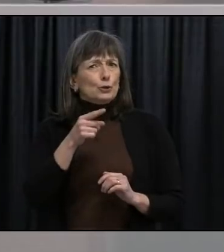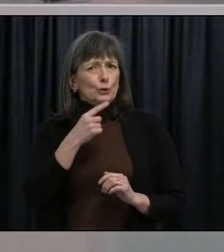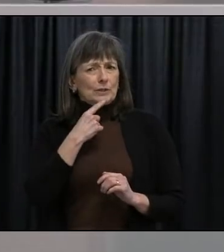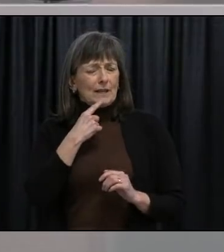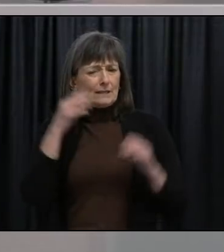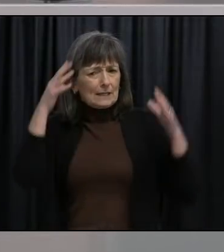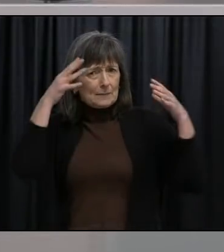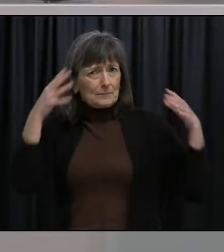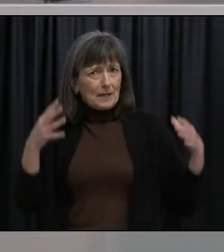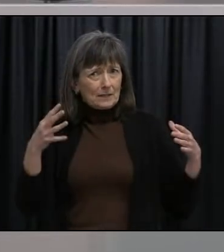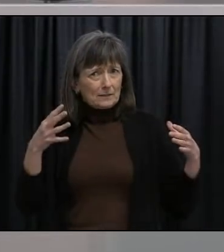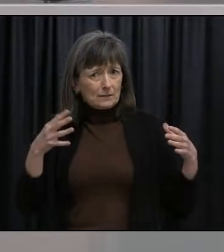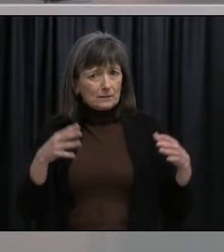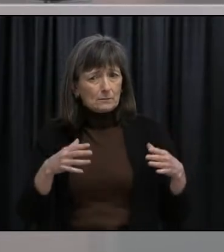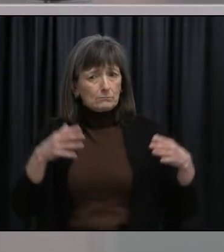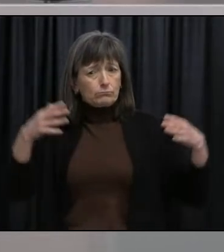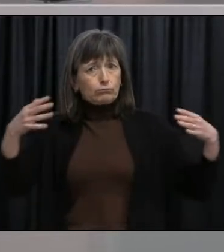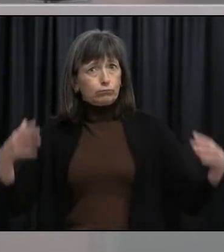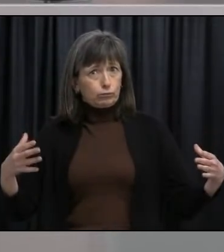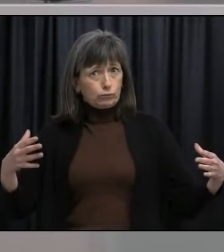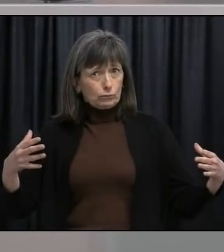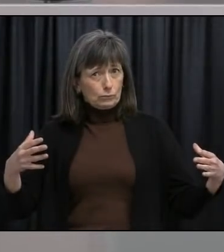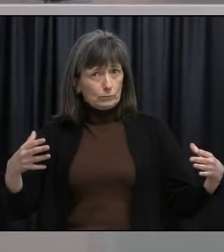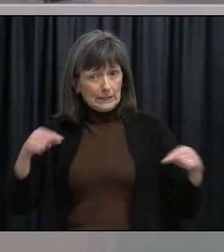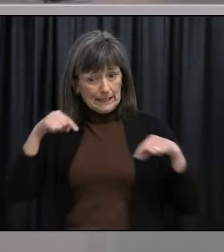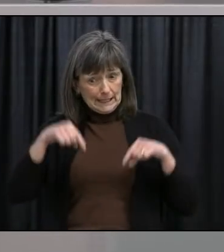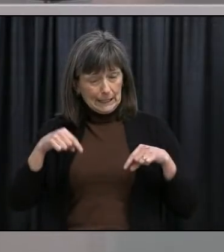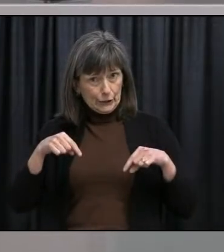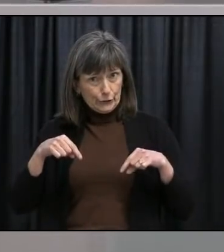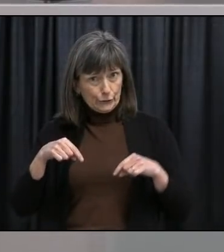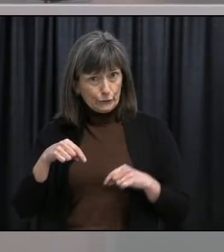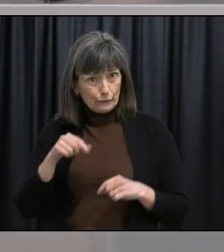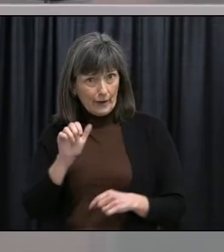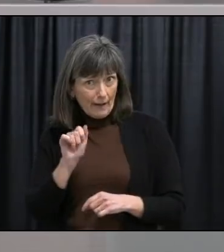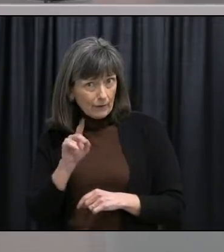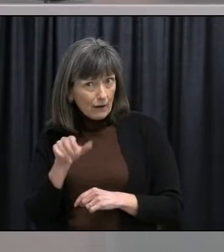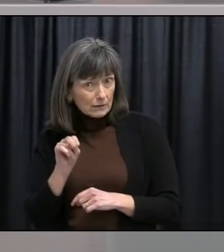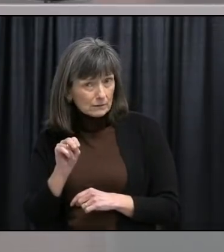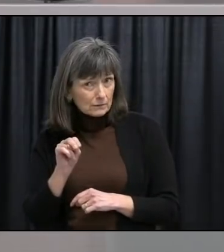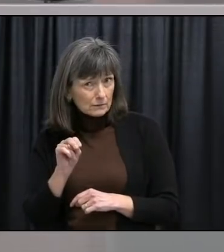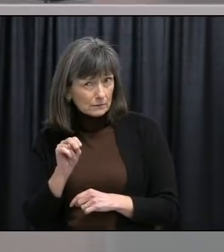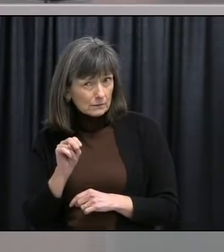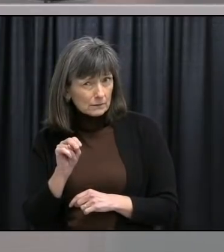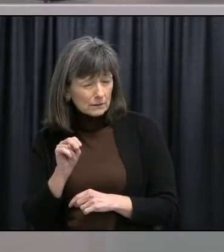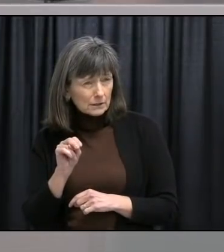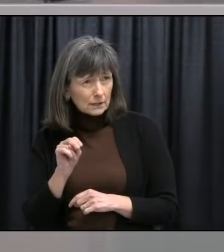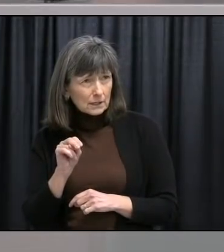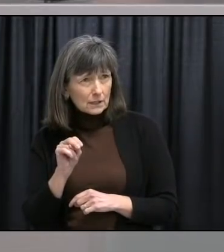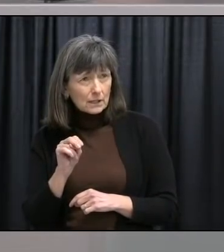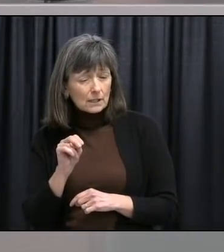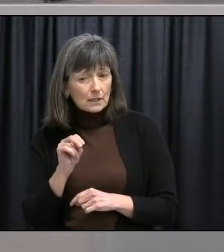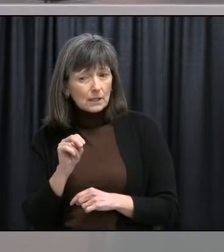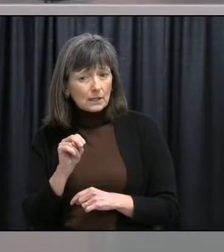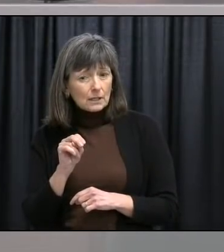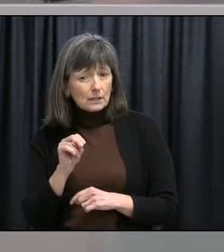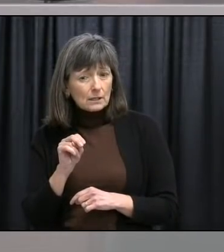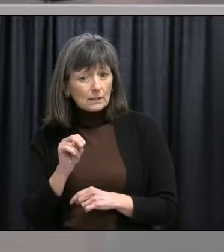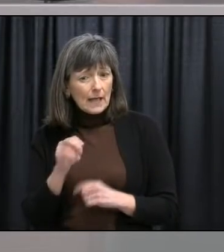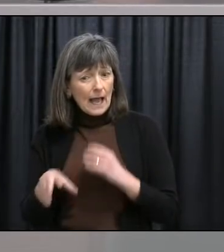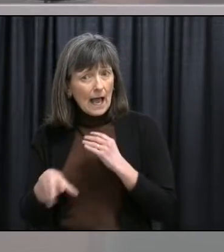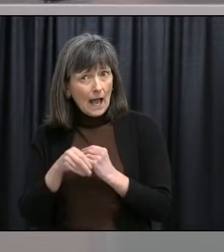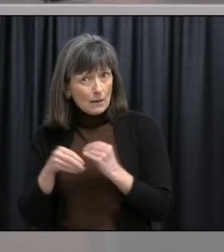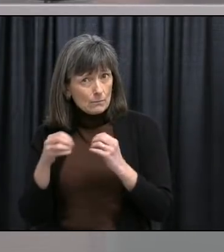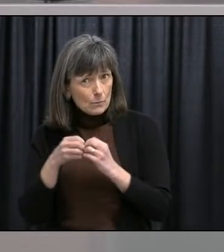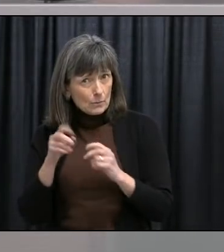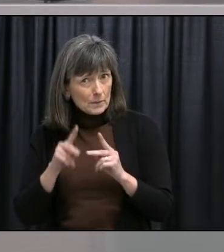I think you were talking about here on the Avalon, and if you were, I'm like, you can't have extended